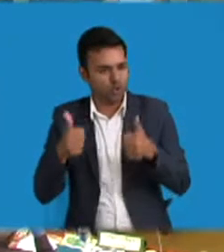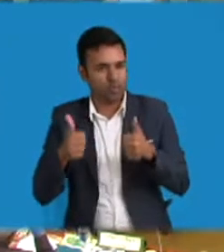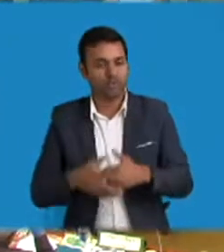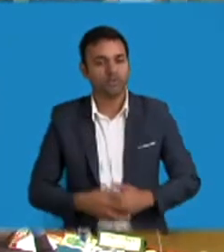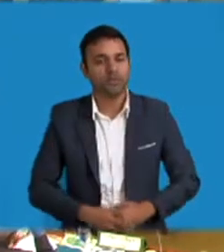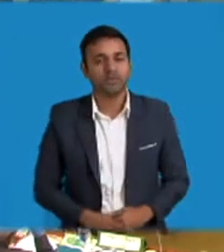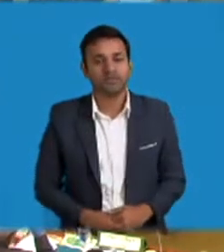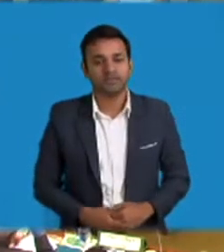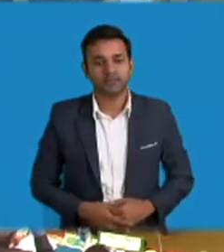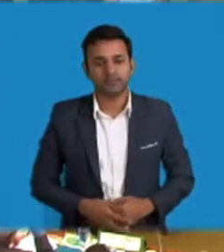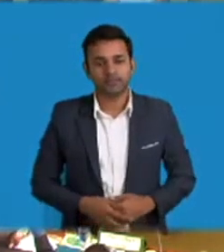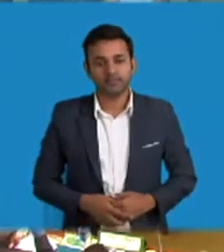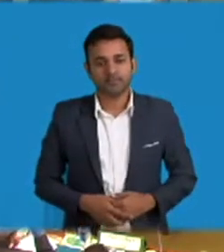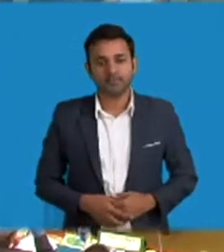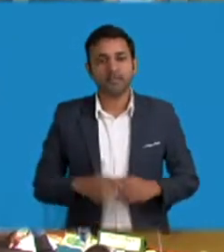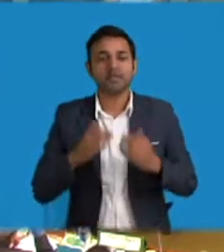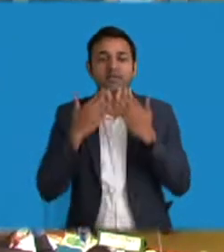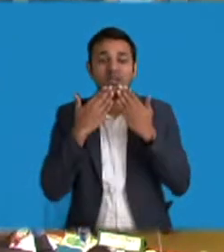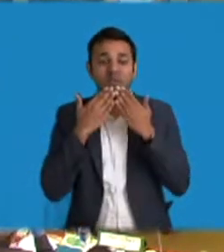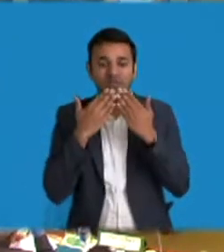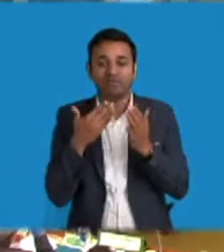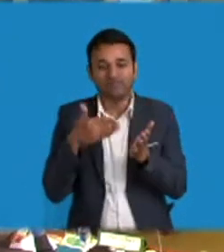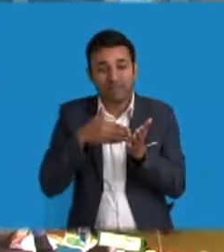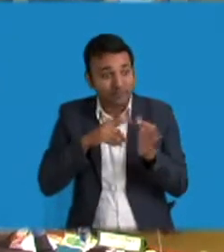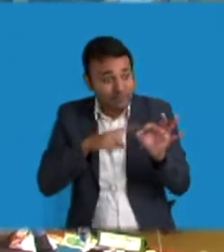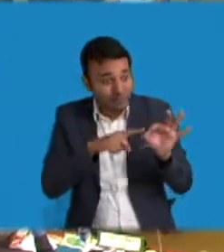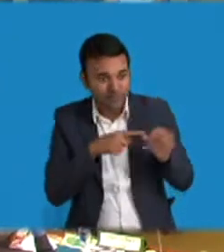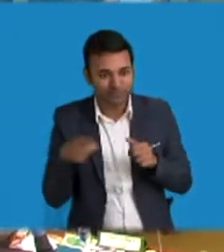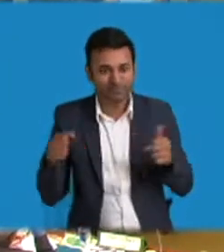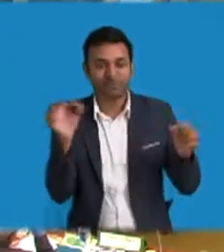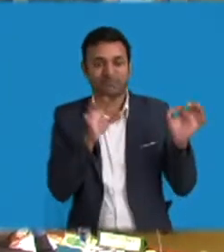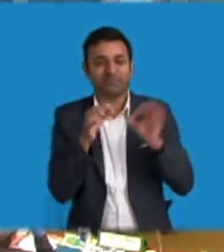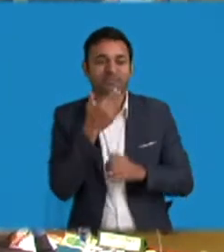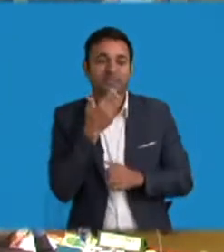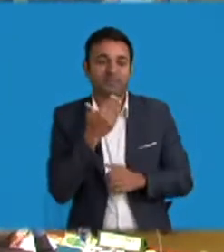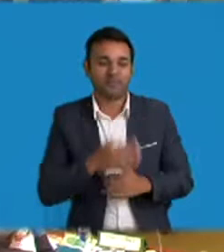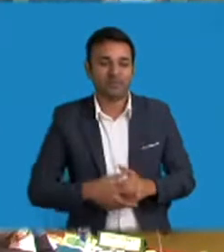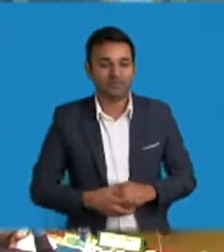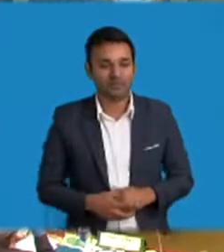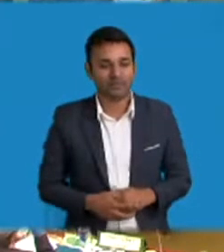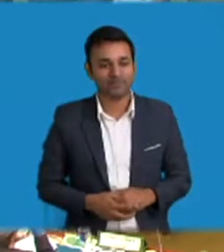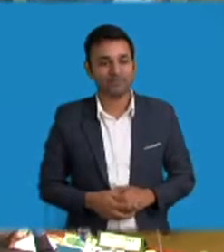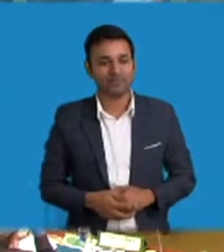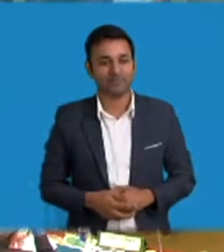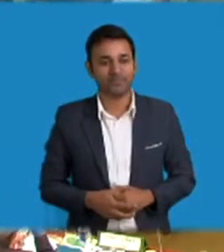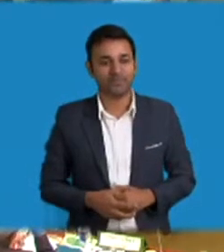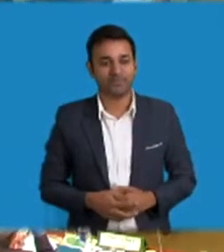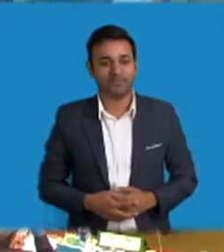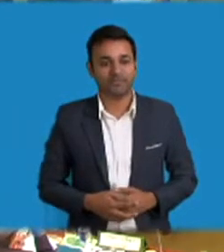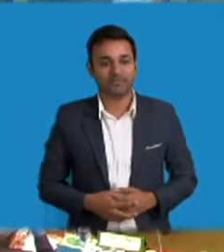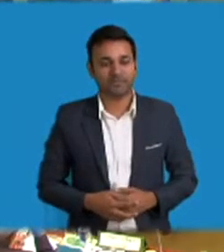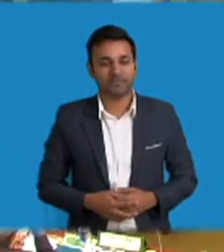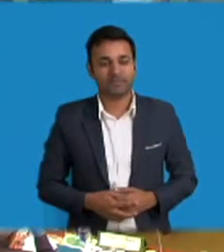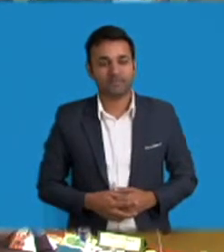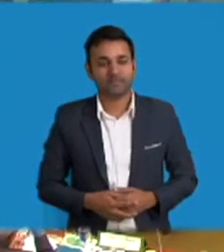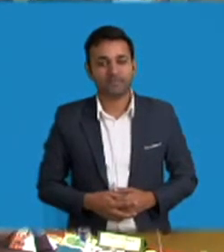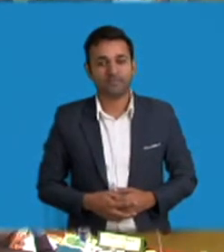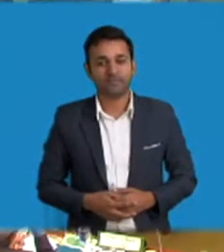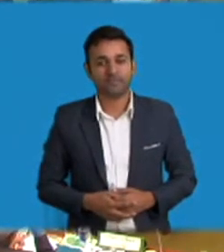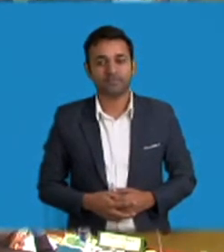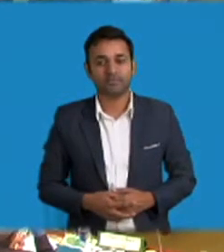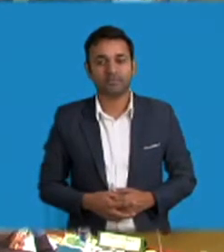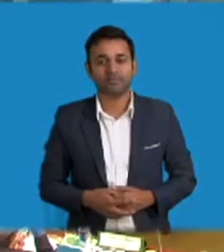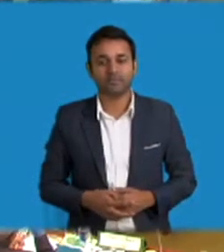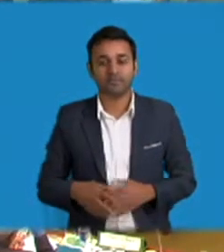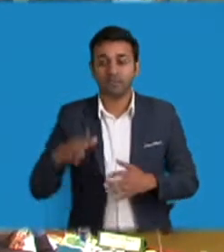Speaker. Supplementary question. Supplementary question. Can the Honourable Minister advise this House